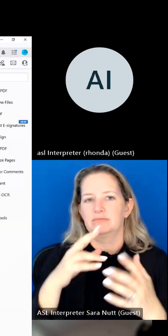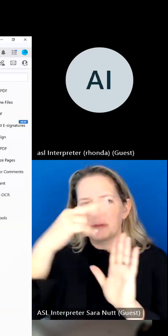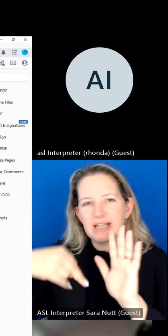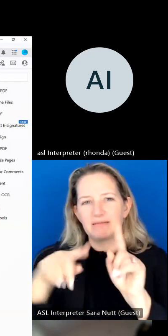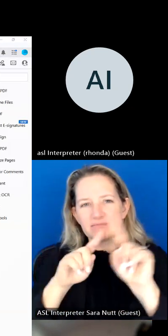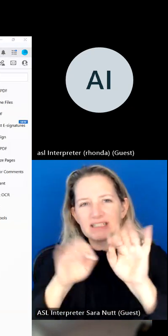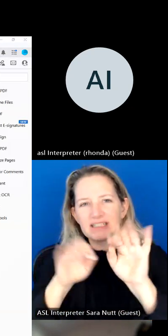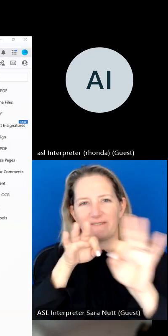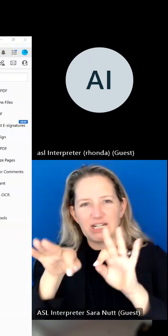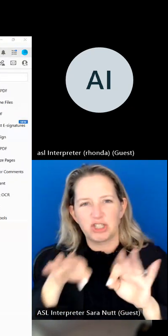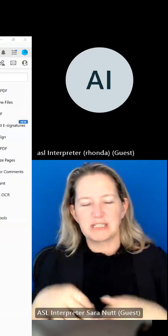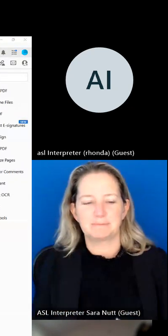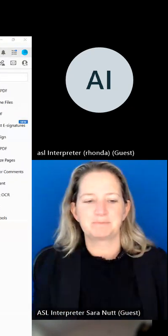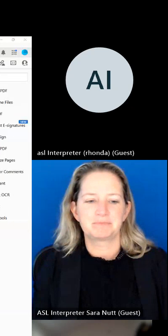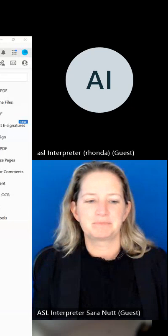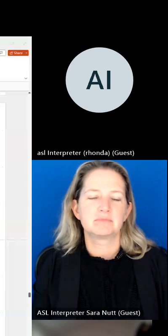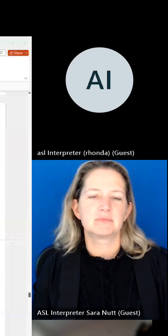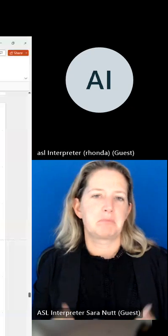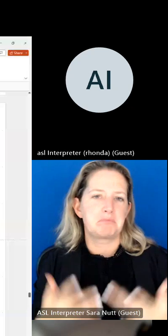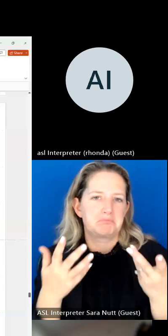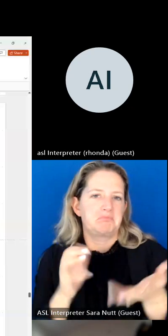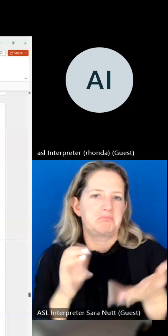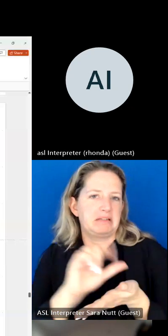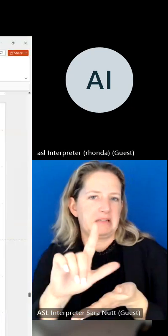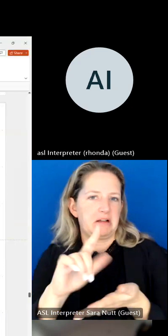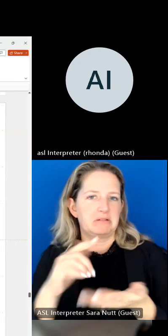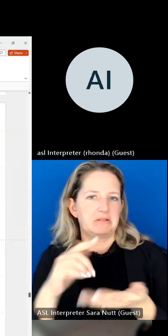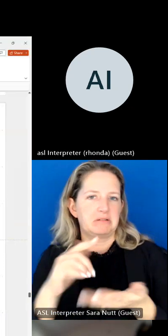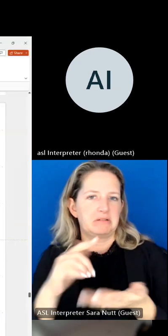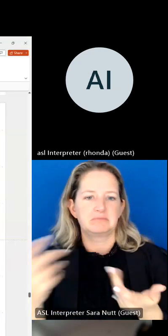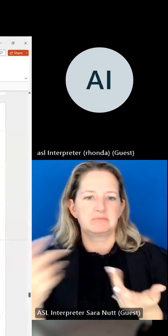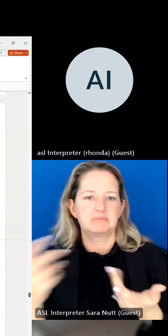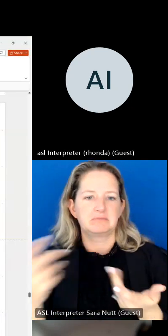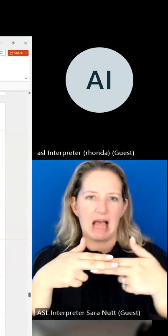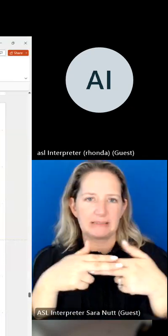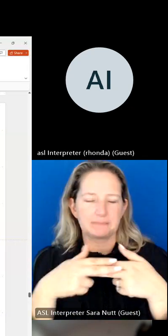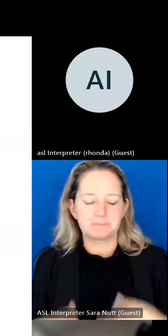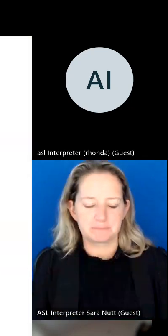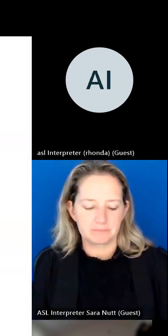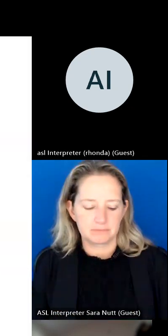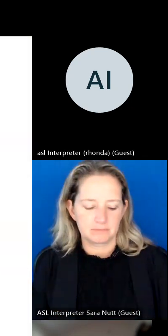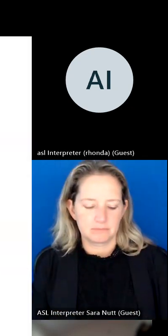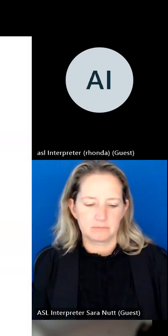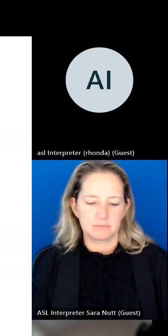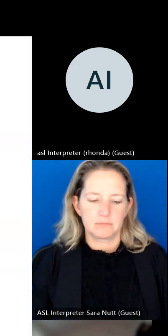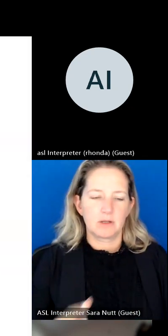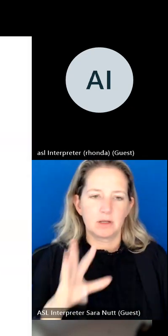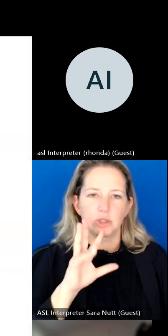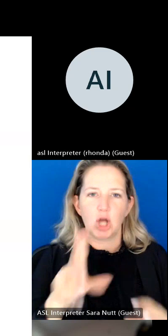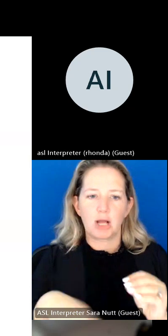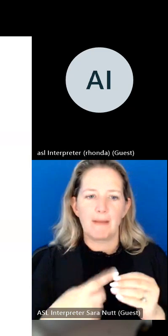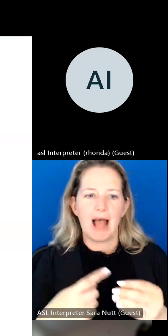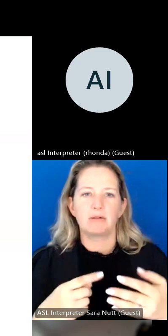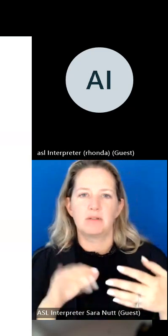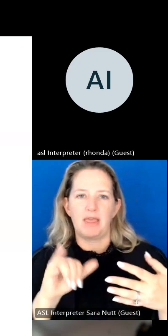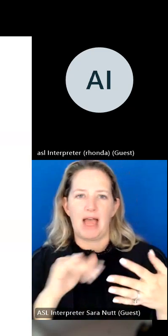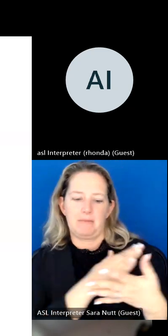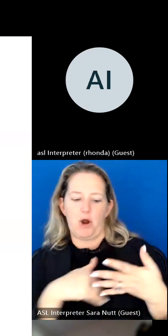So let's go back to the slideshow, and we'll talk about Part 3, change in obligated balance.